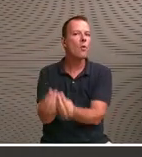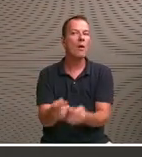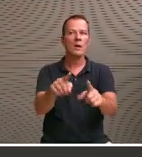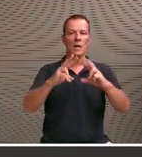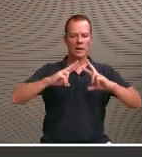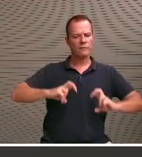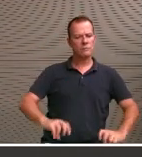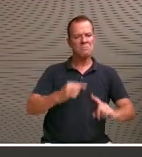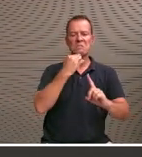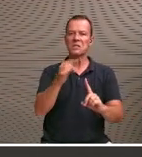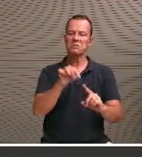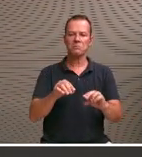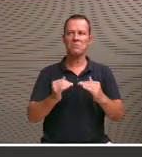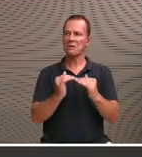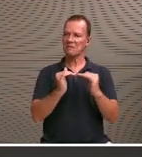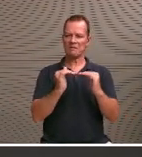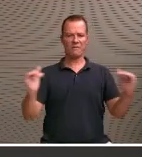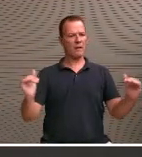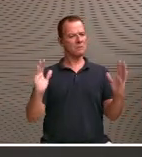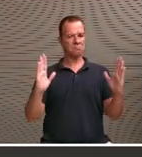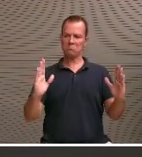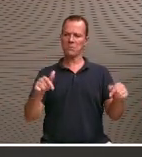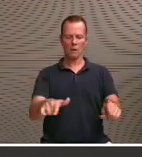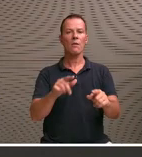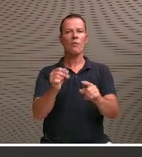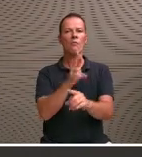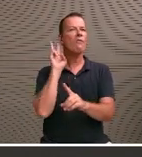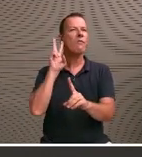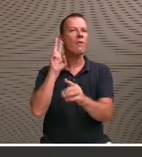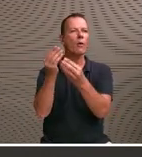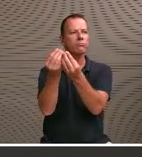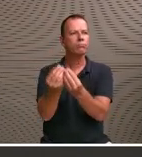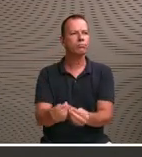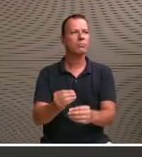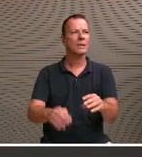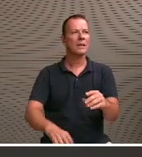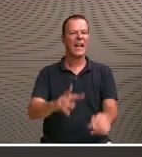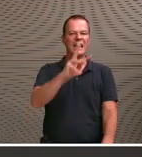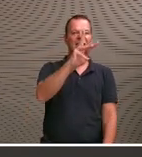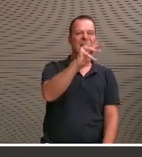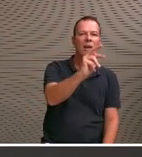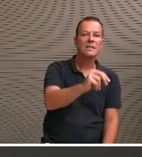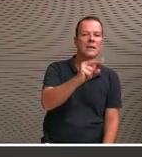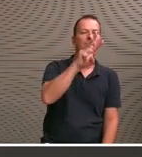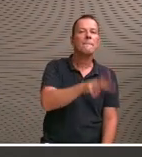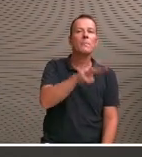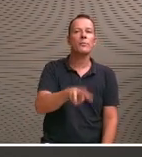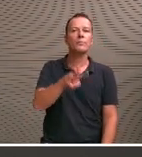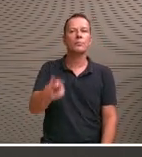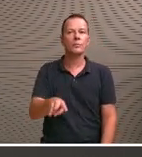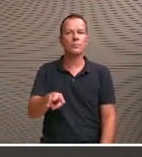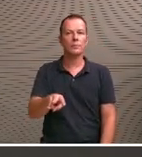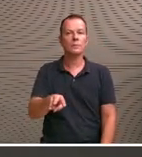decade, value pools worth up to $12 trillion will be created if we deploy in line with a